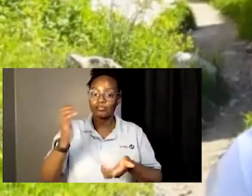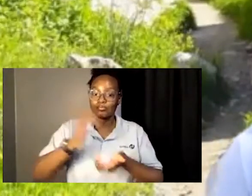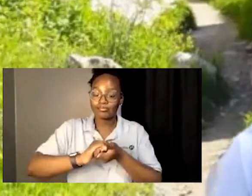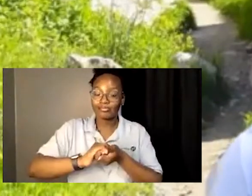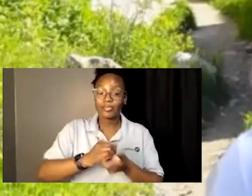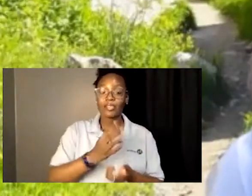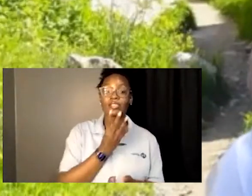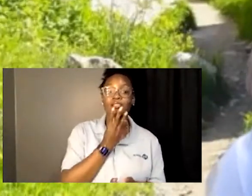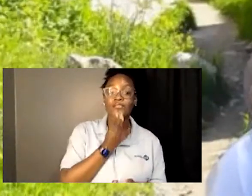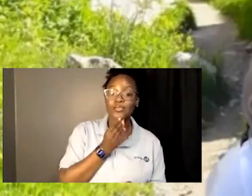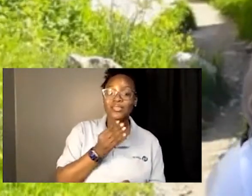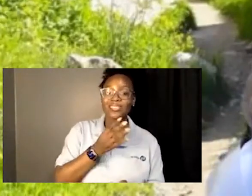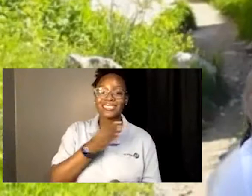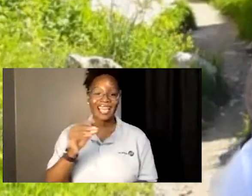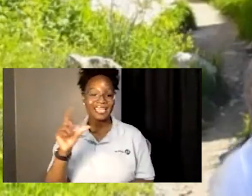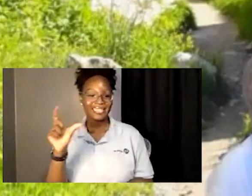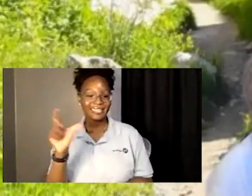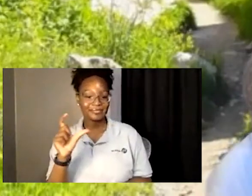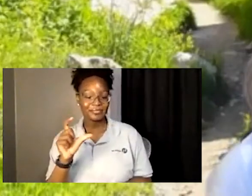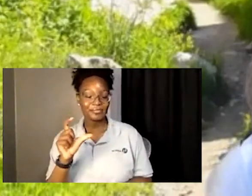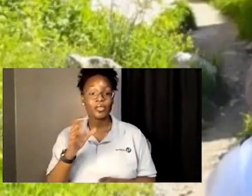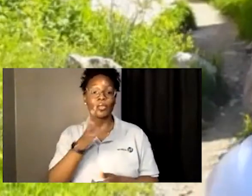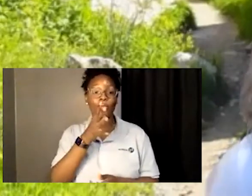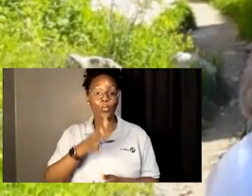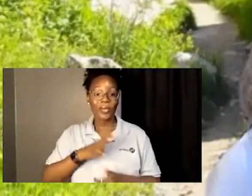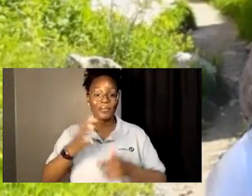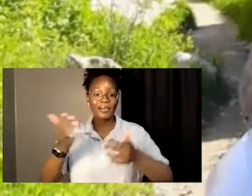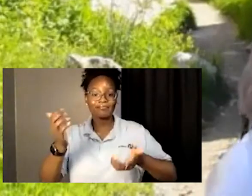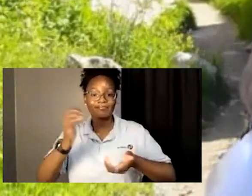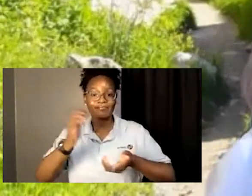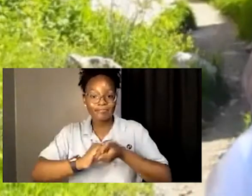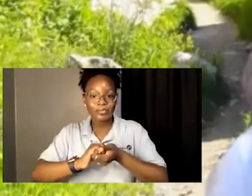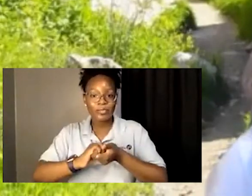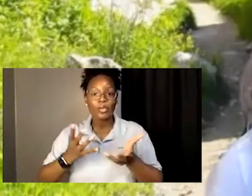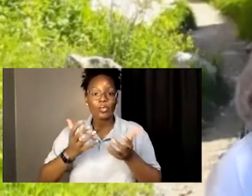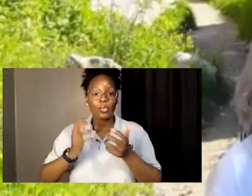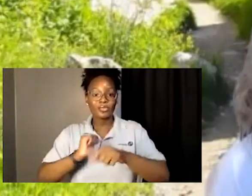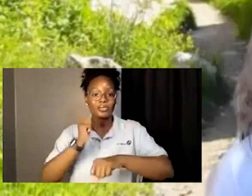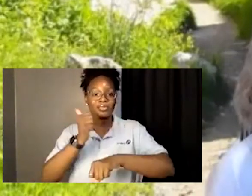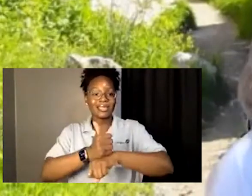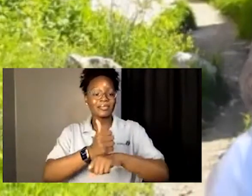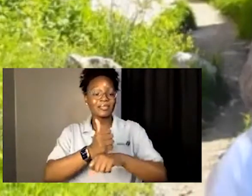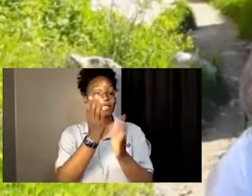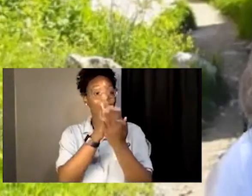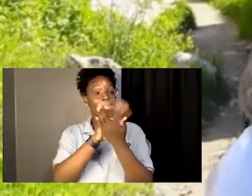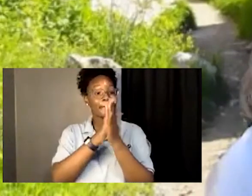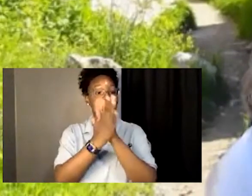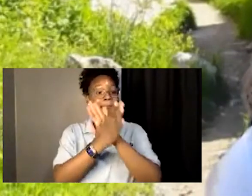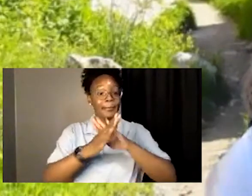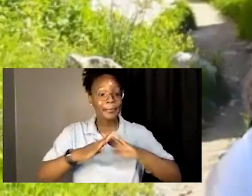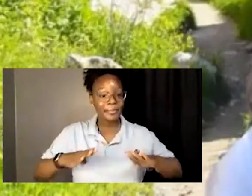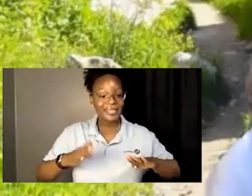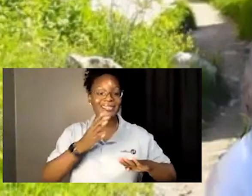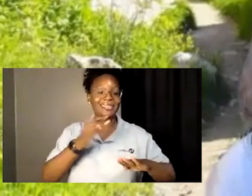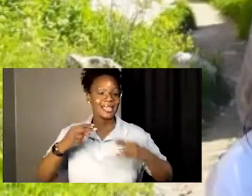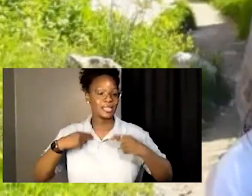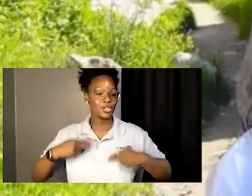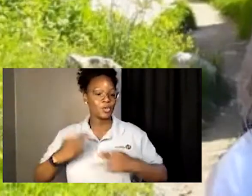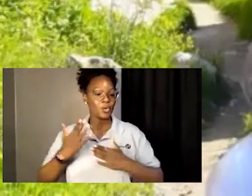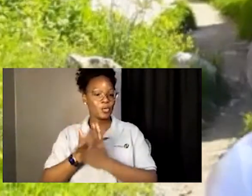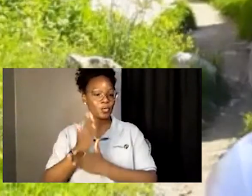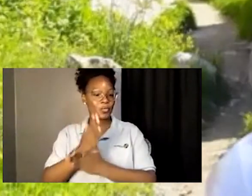together to champion nonviolent means for achieving peace and human and civil rights for all Palestinians and